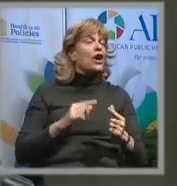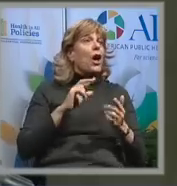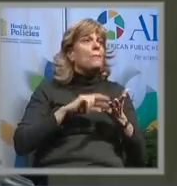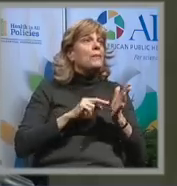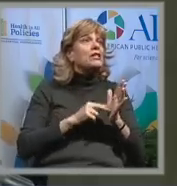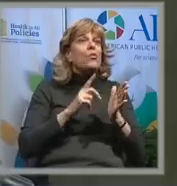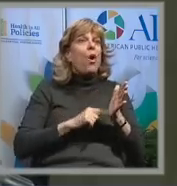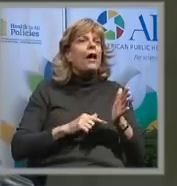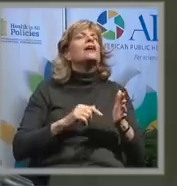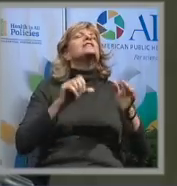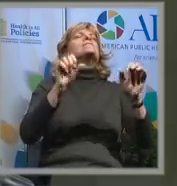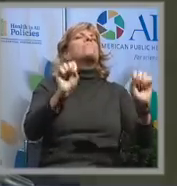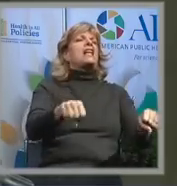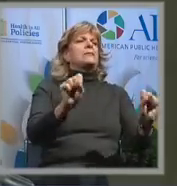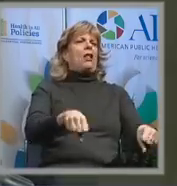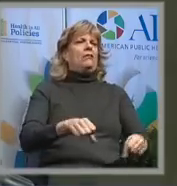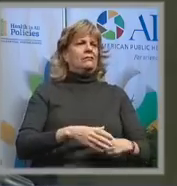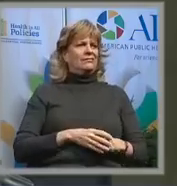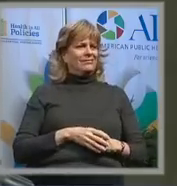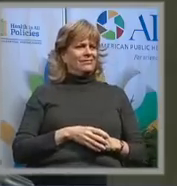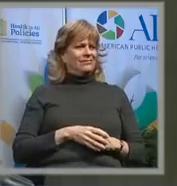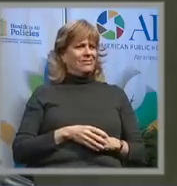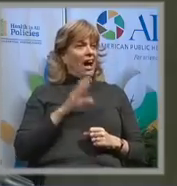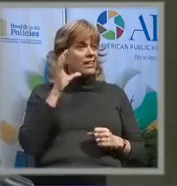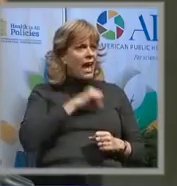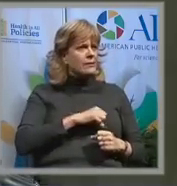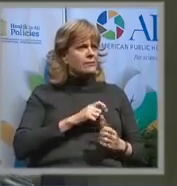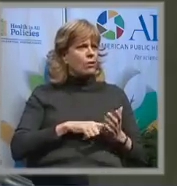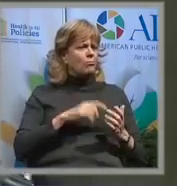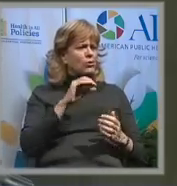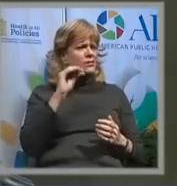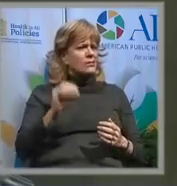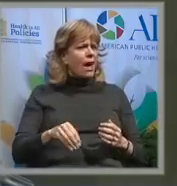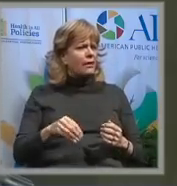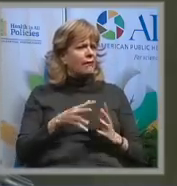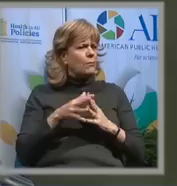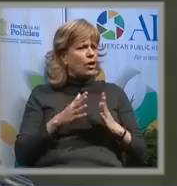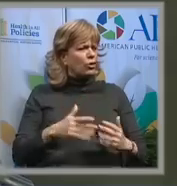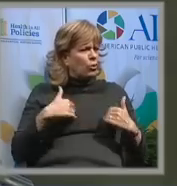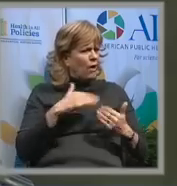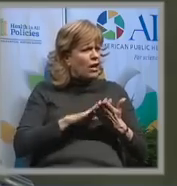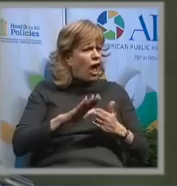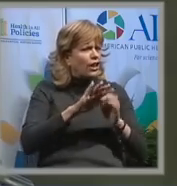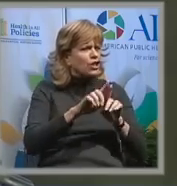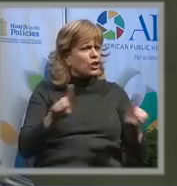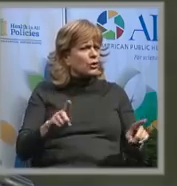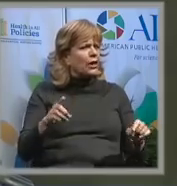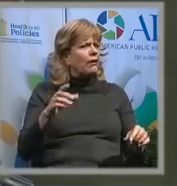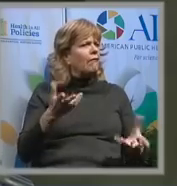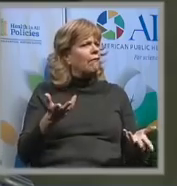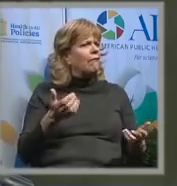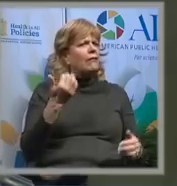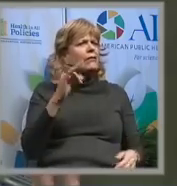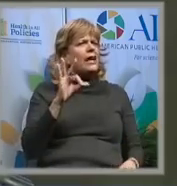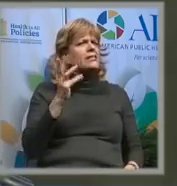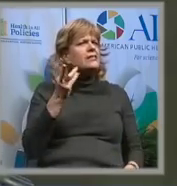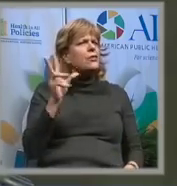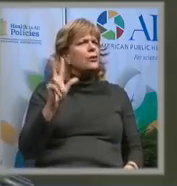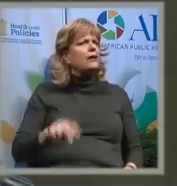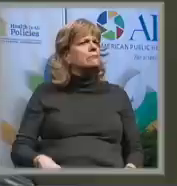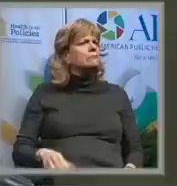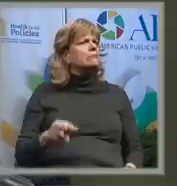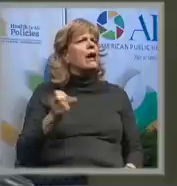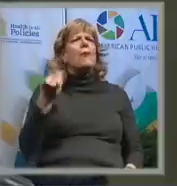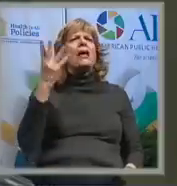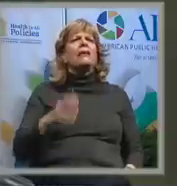done. Do you know? Take a guess at the percent of Americans who had a college degree in 1963 or